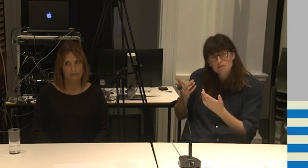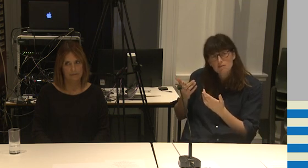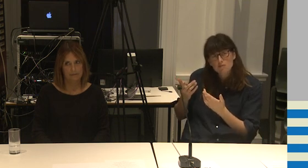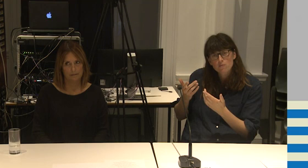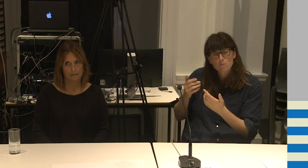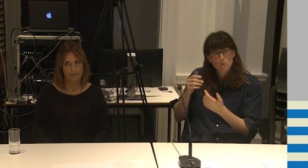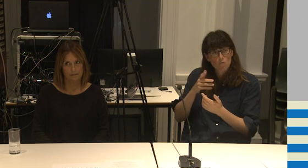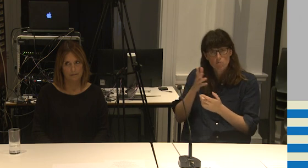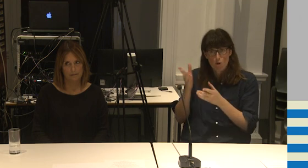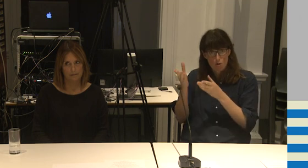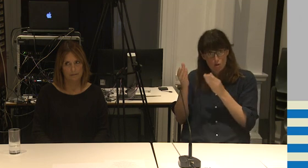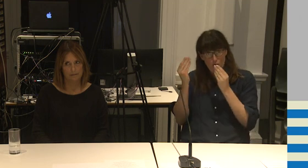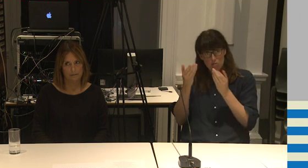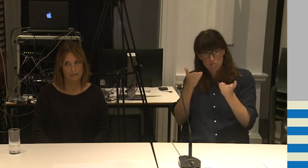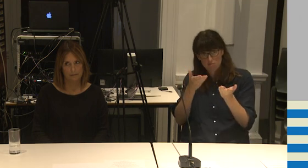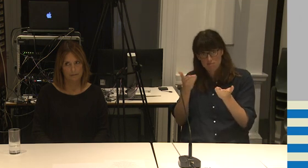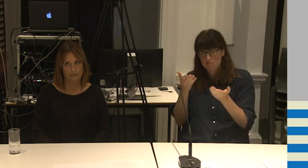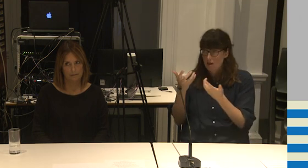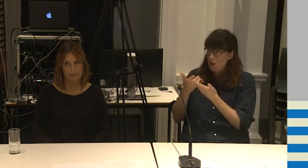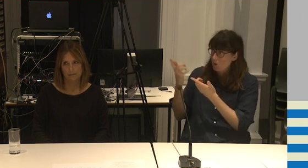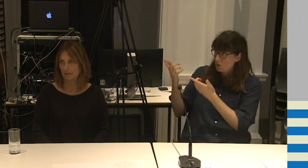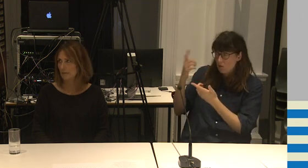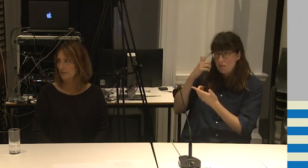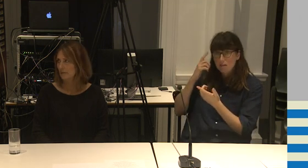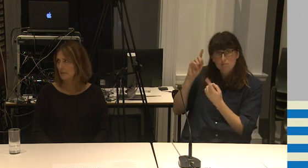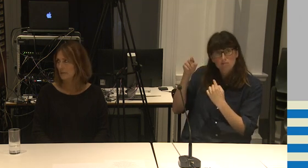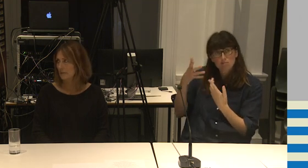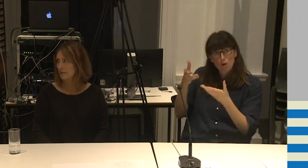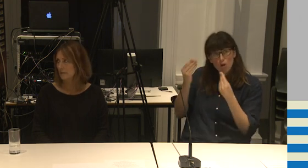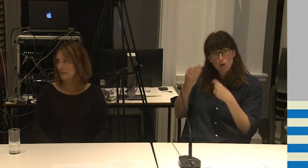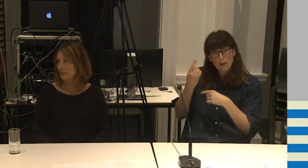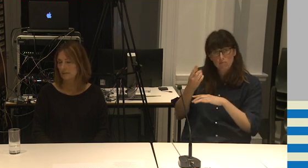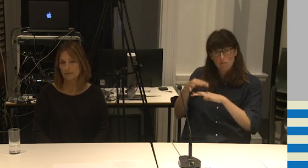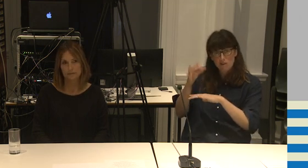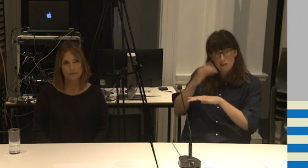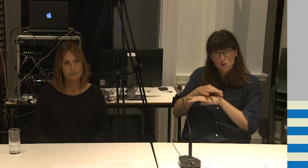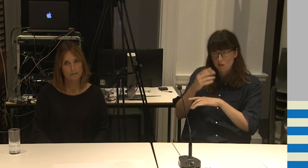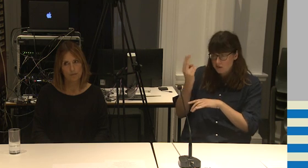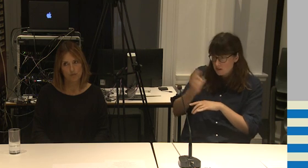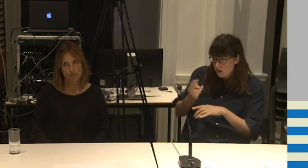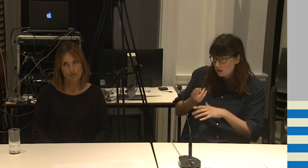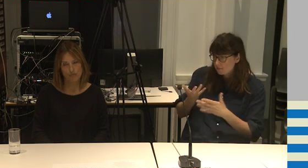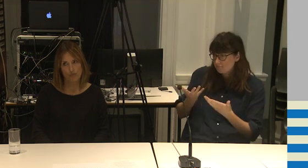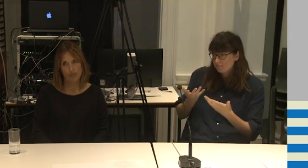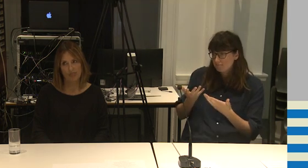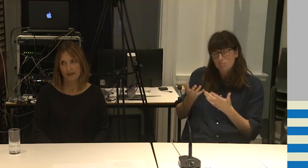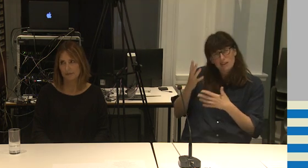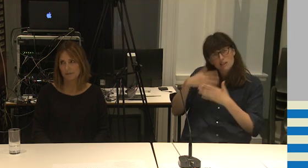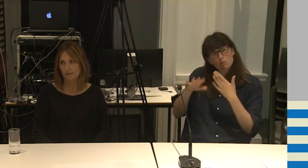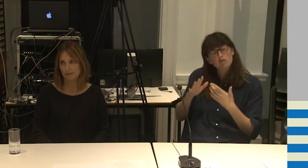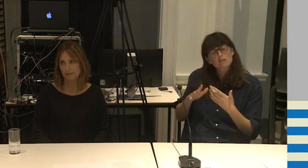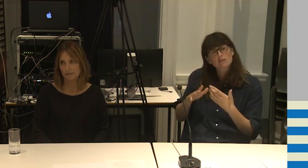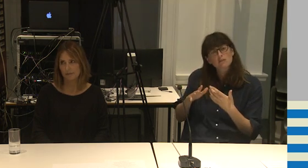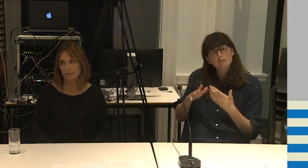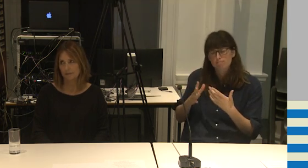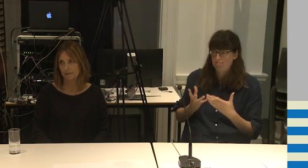having heard the three presentations, how you think we could learn about architecture, design architecture, and experience